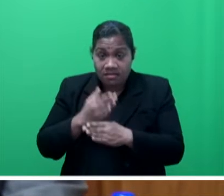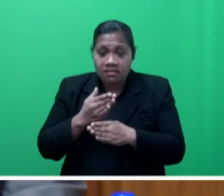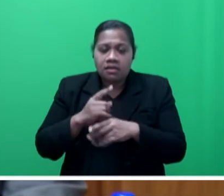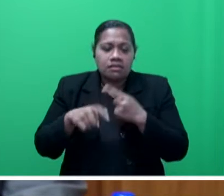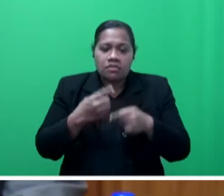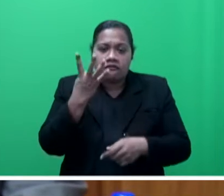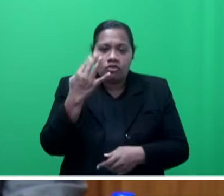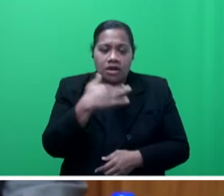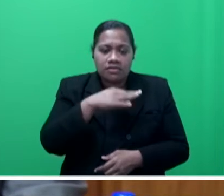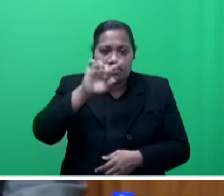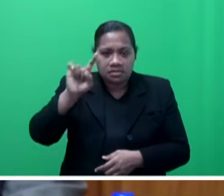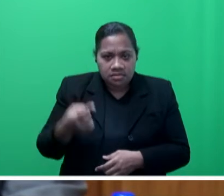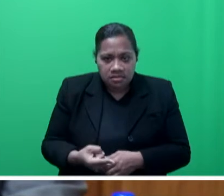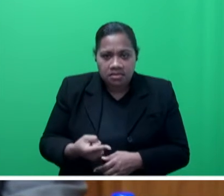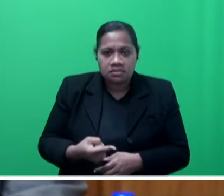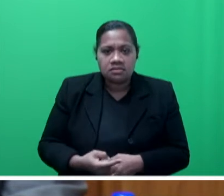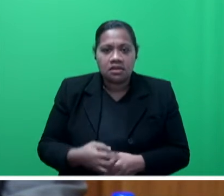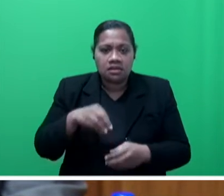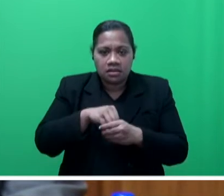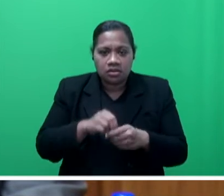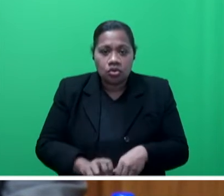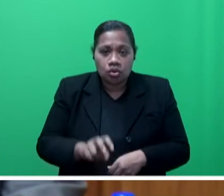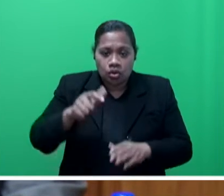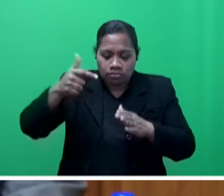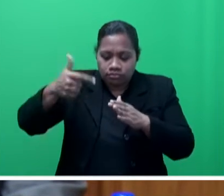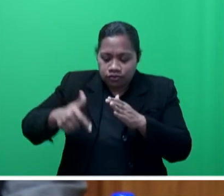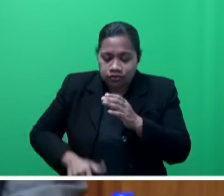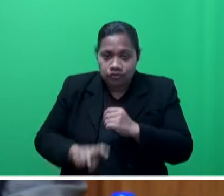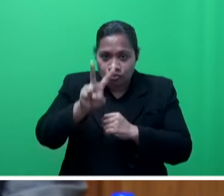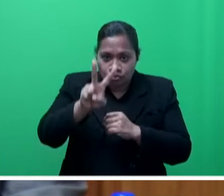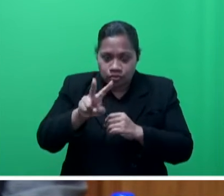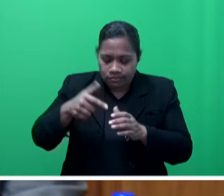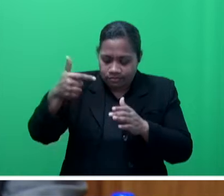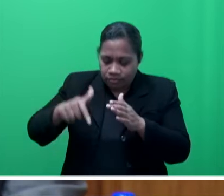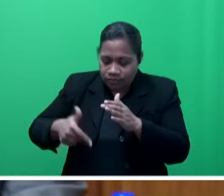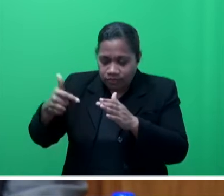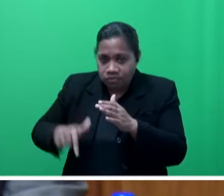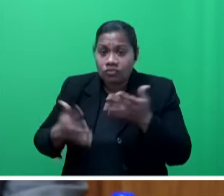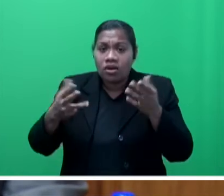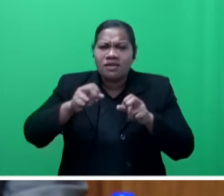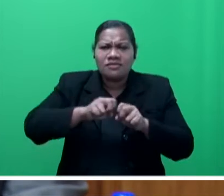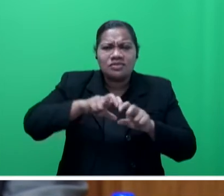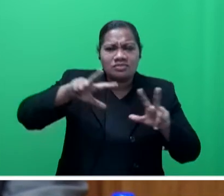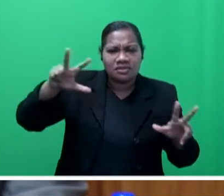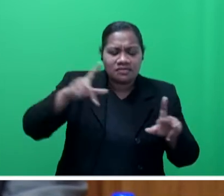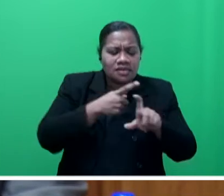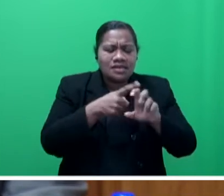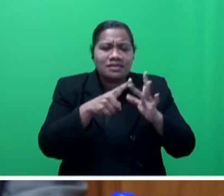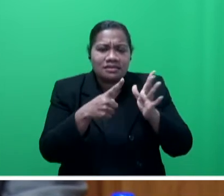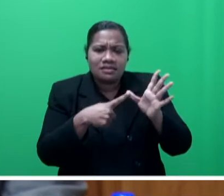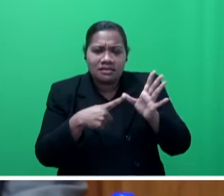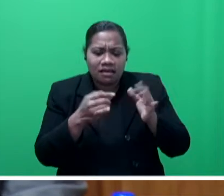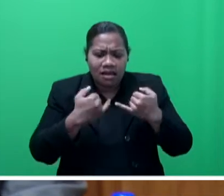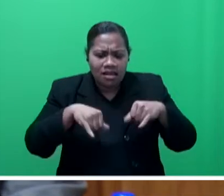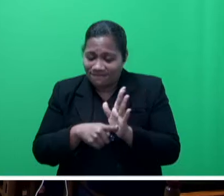400,000, and this included the drilling of 2 boreholes for Yarrow village on Kia Island, which was one of the most heavily